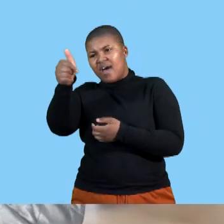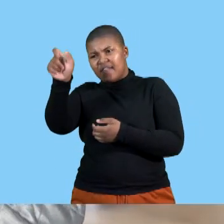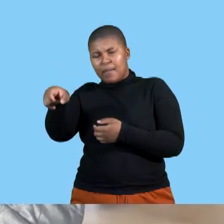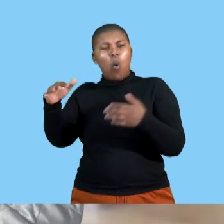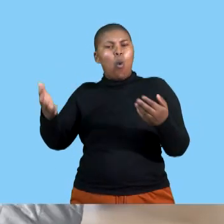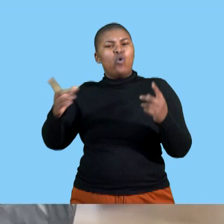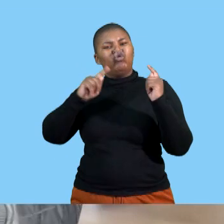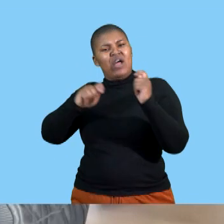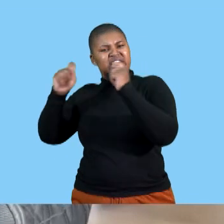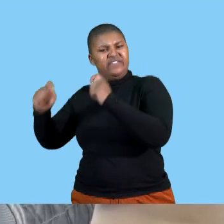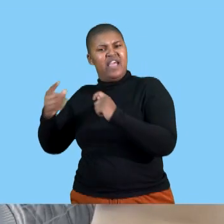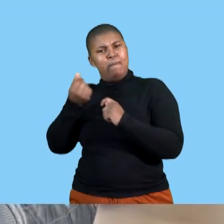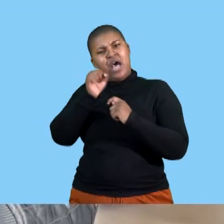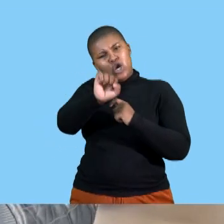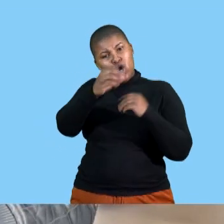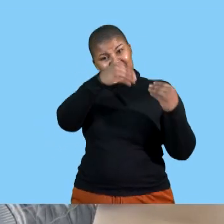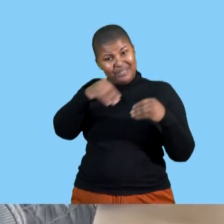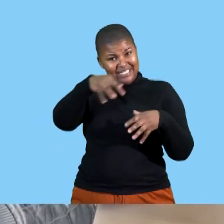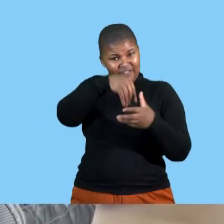stuck in this cooperative